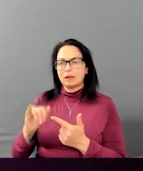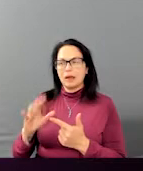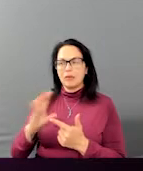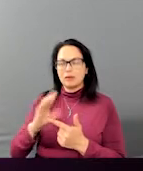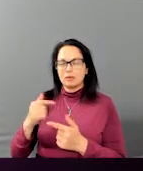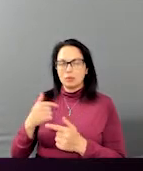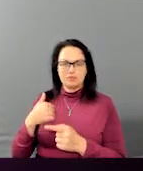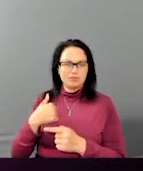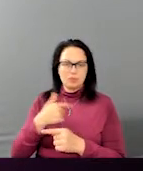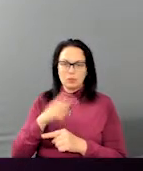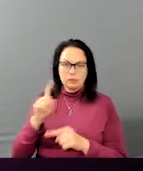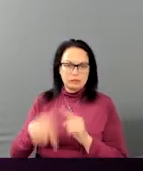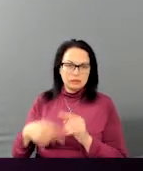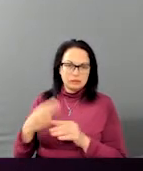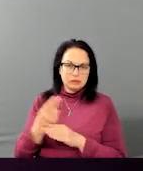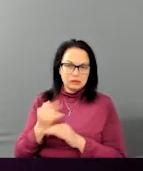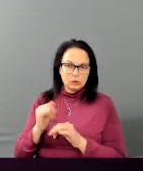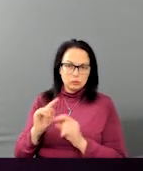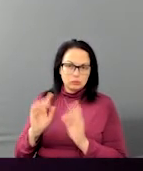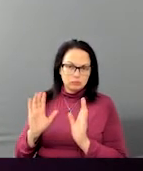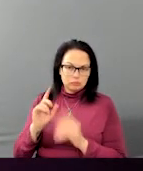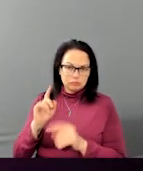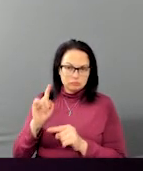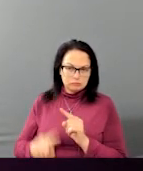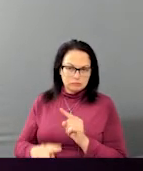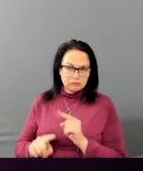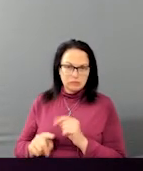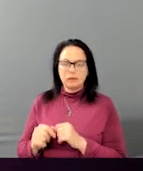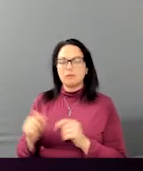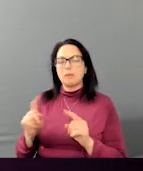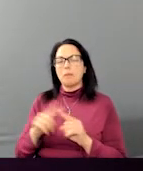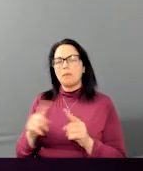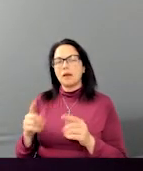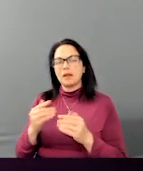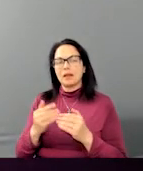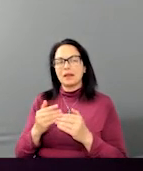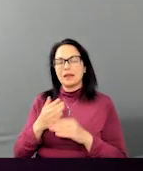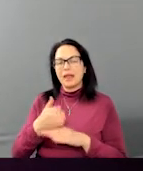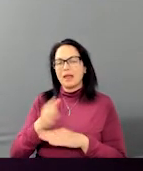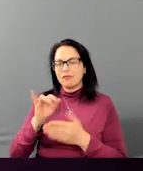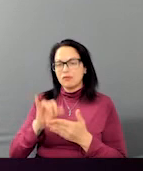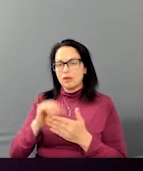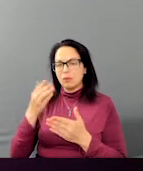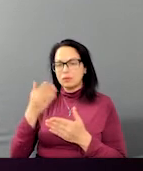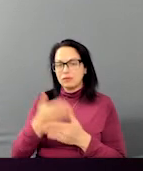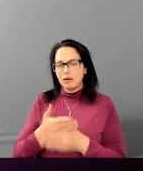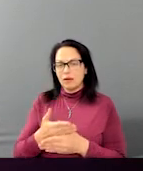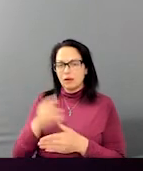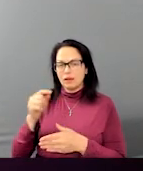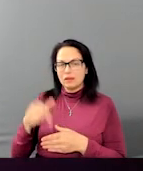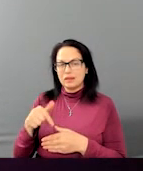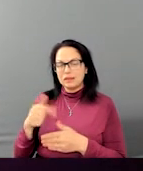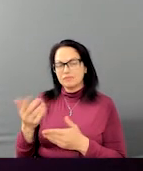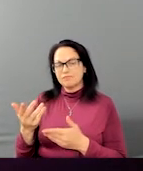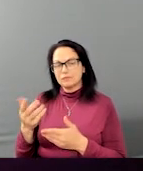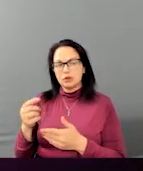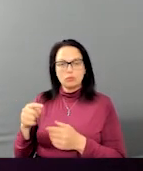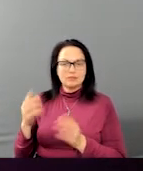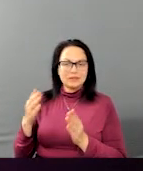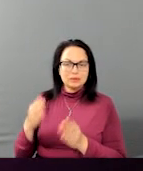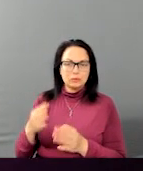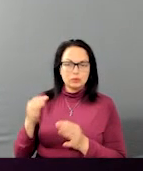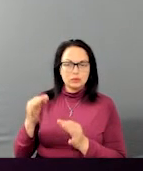Enzyme. So, however, shortly after that was filed, this kind soul decided to make